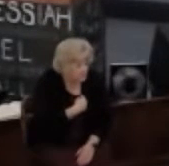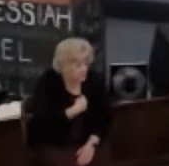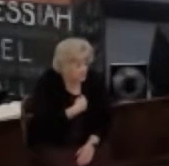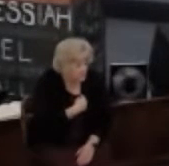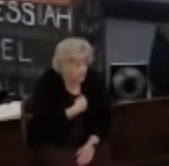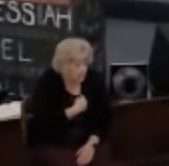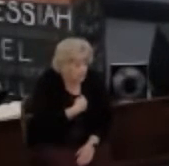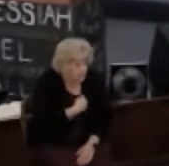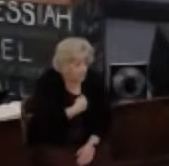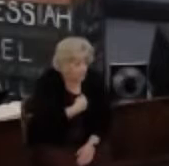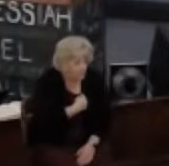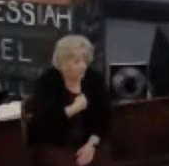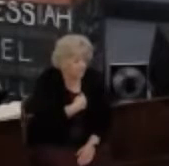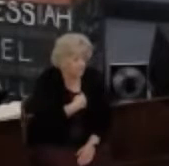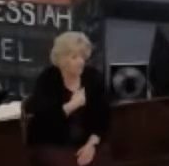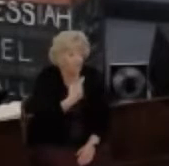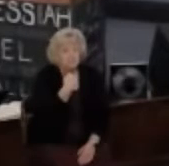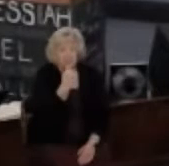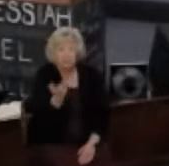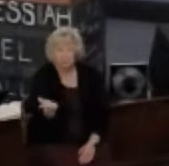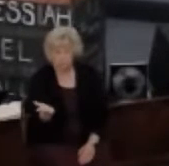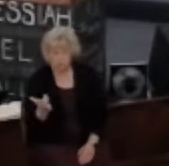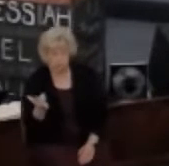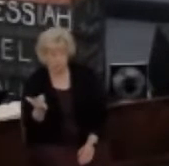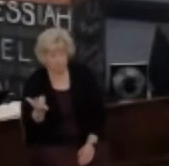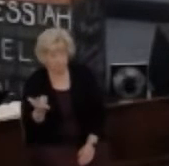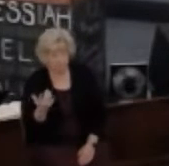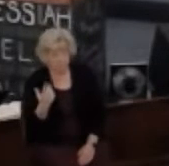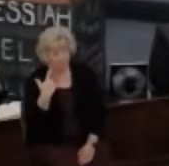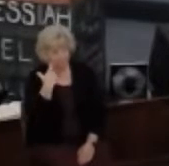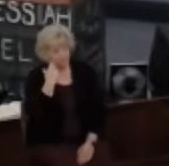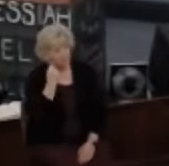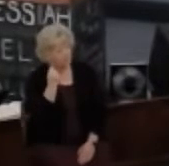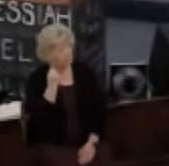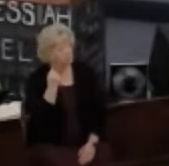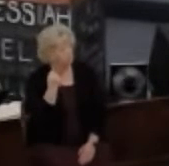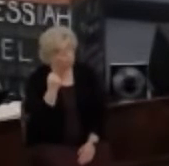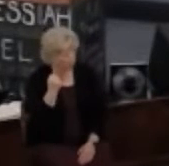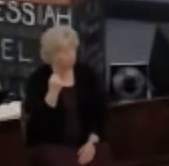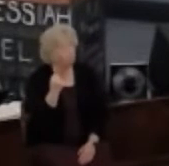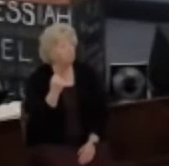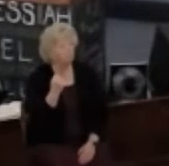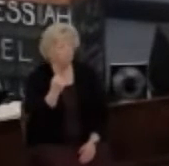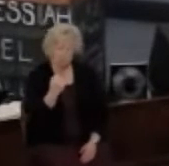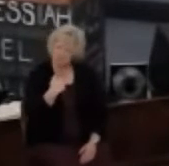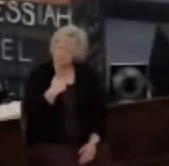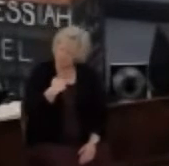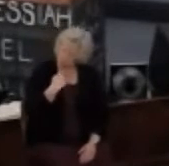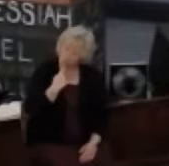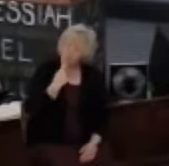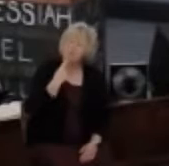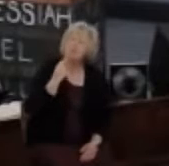why. Because we talk a good talk when it comes to commitment.